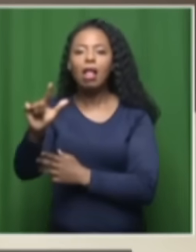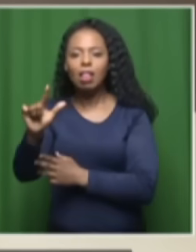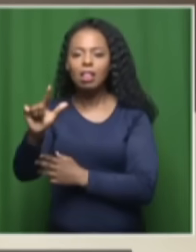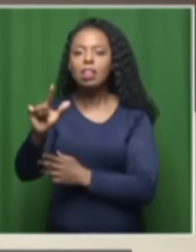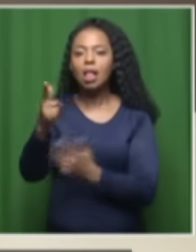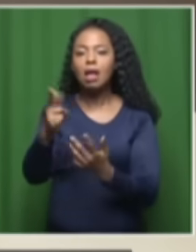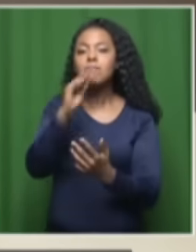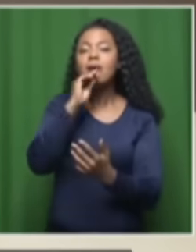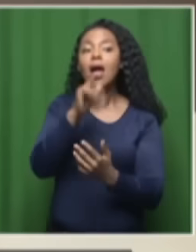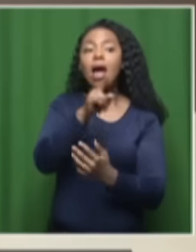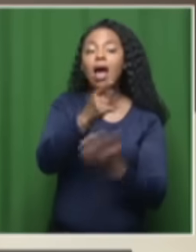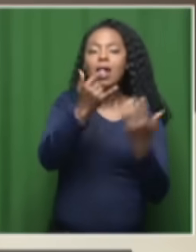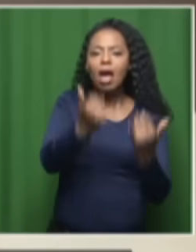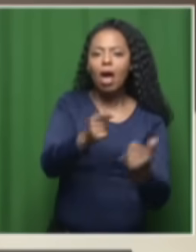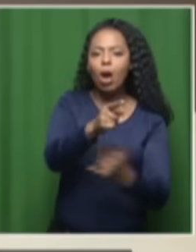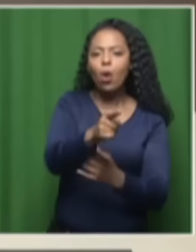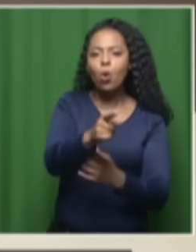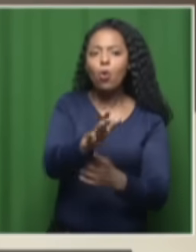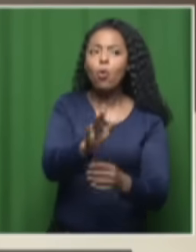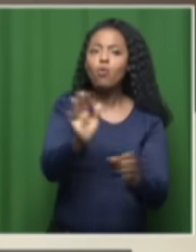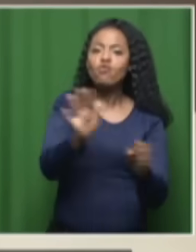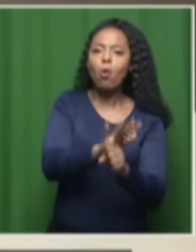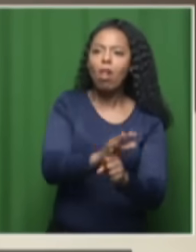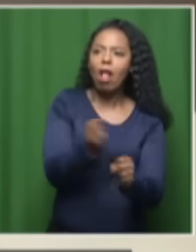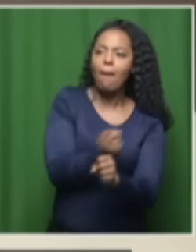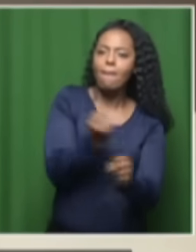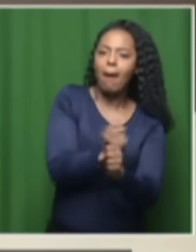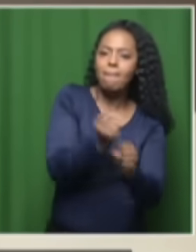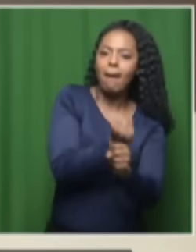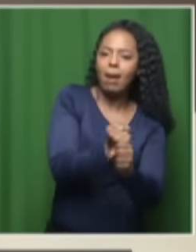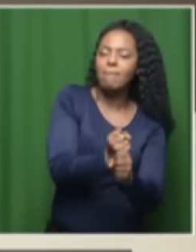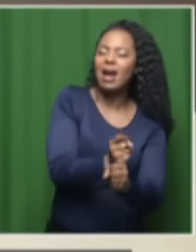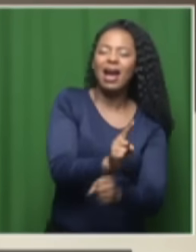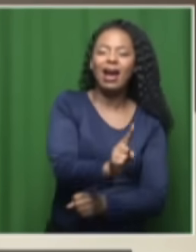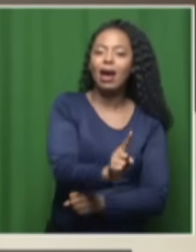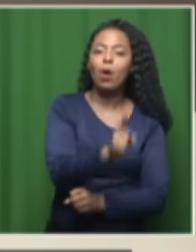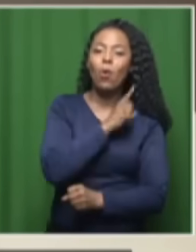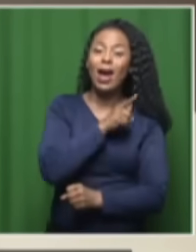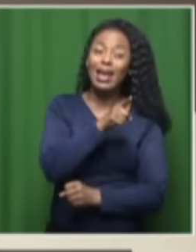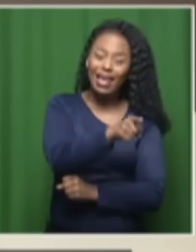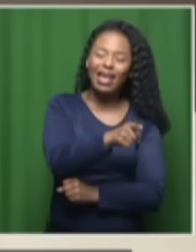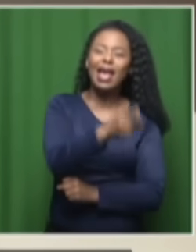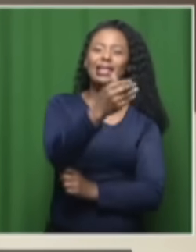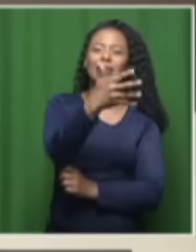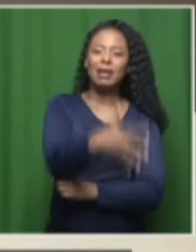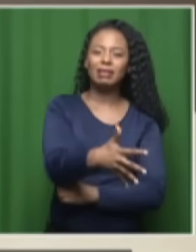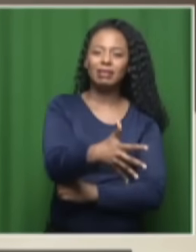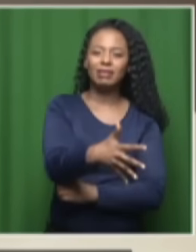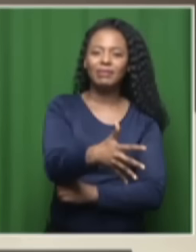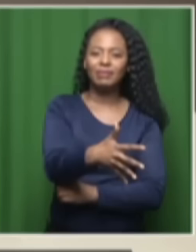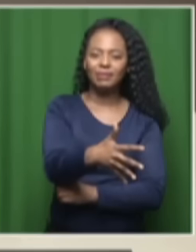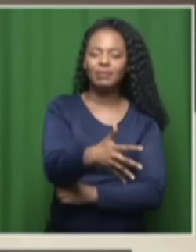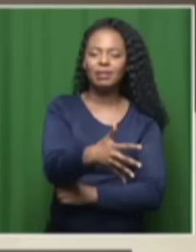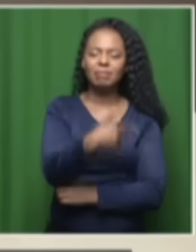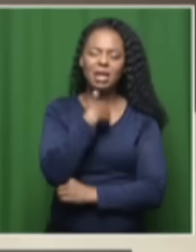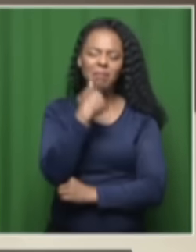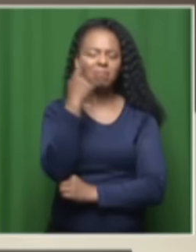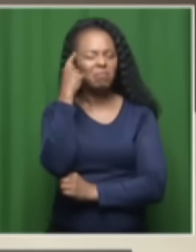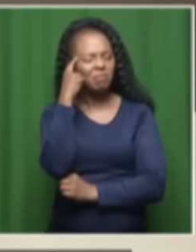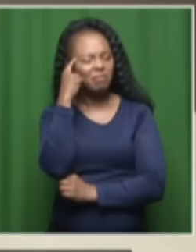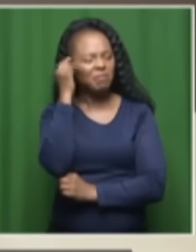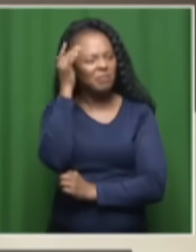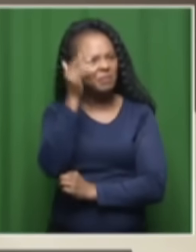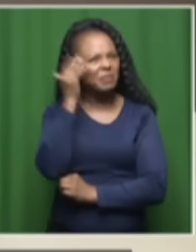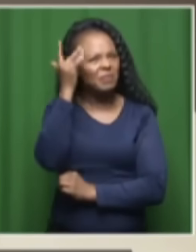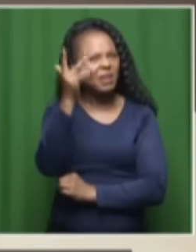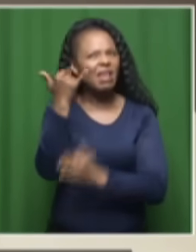they're not meant to run all the time because they're just too expensive. So I prefer to look at what's actually being